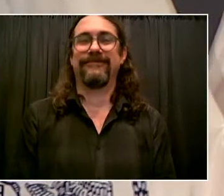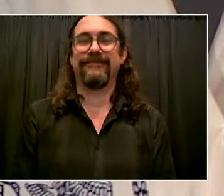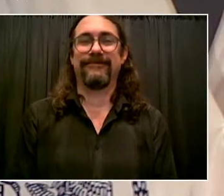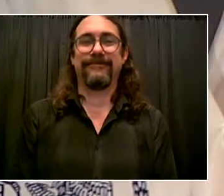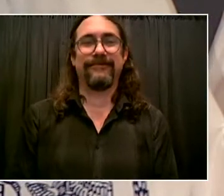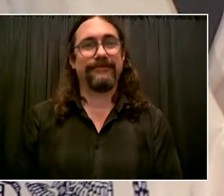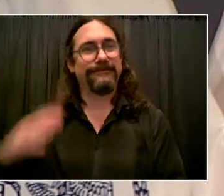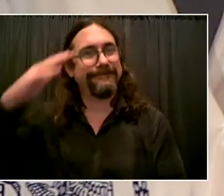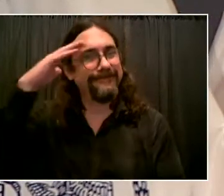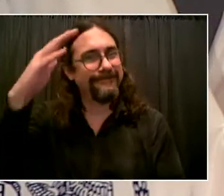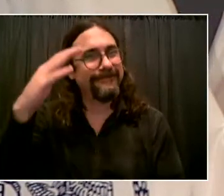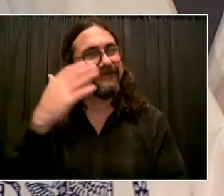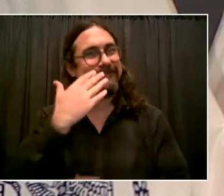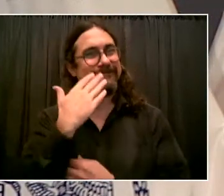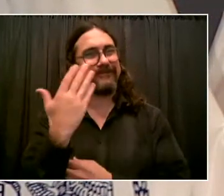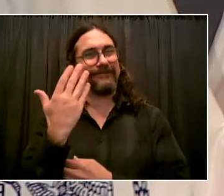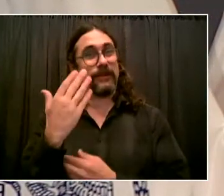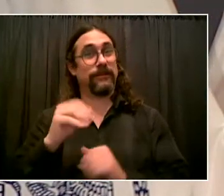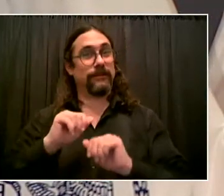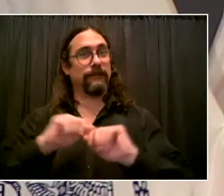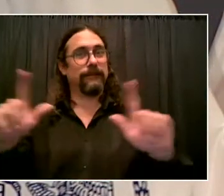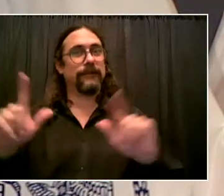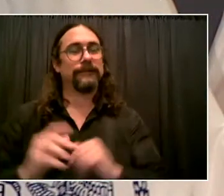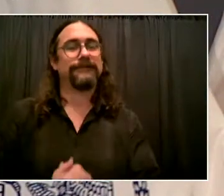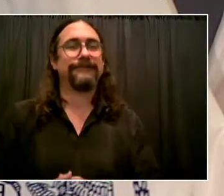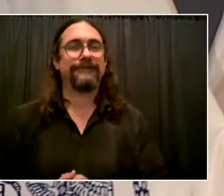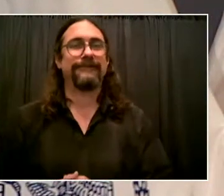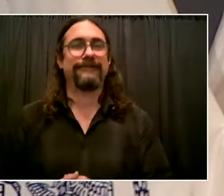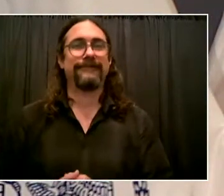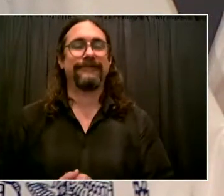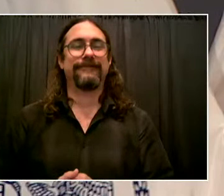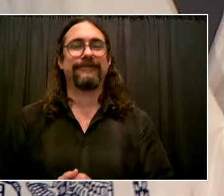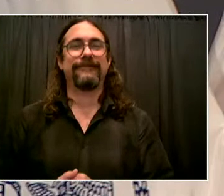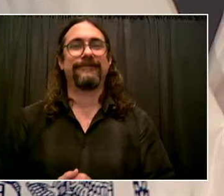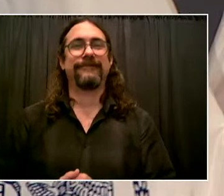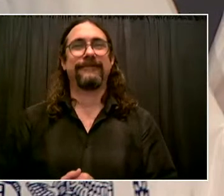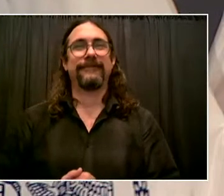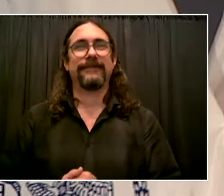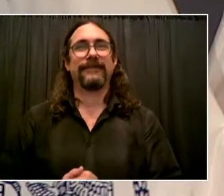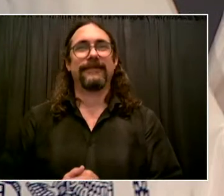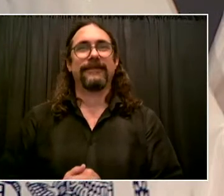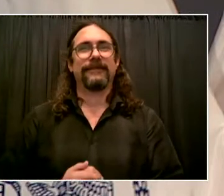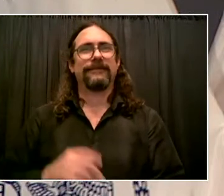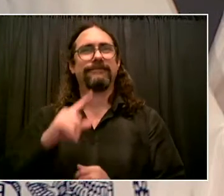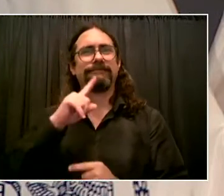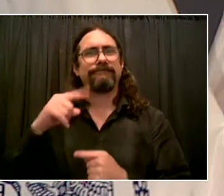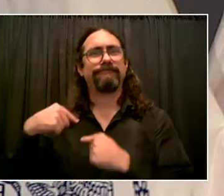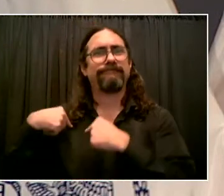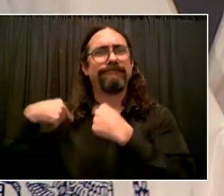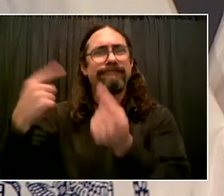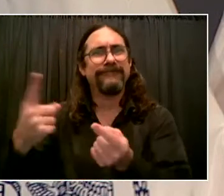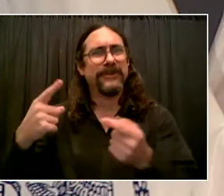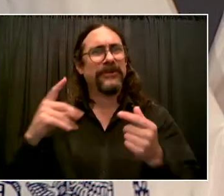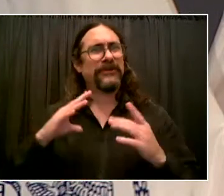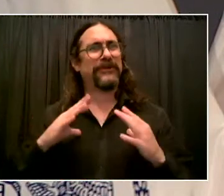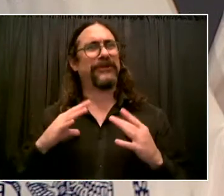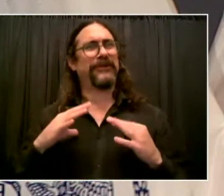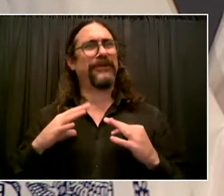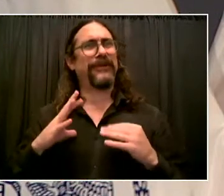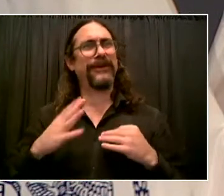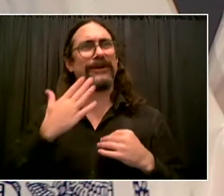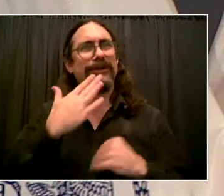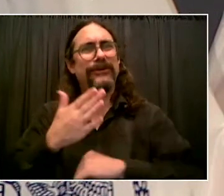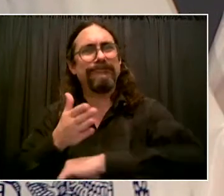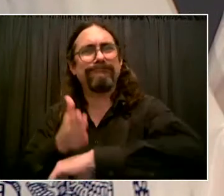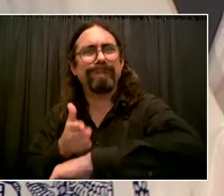Good morning, everybody. We're seeing some real progress here in our city. We're working so hard to defeat COVID. We still got more work to